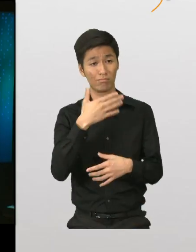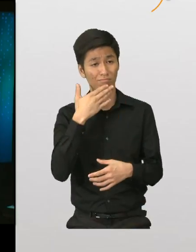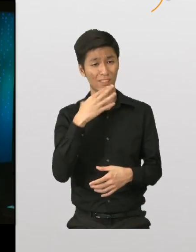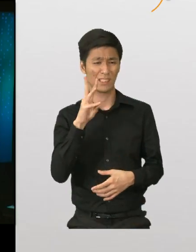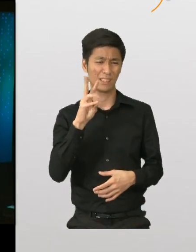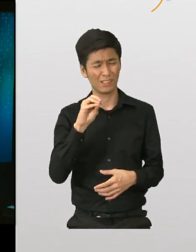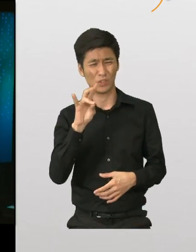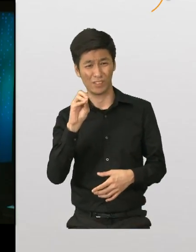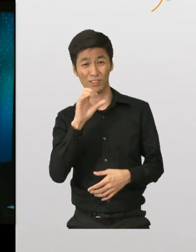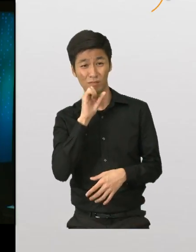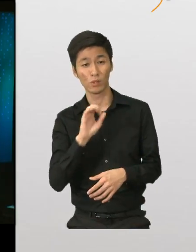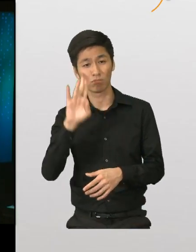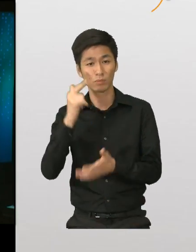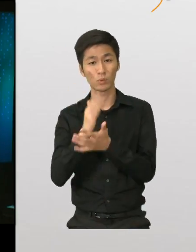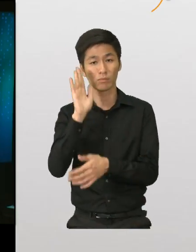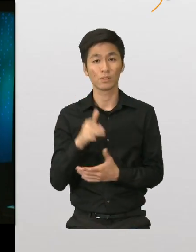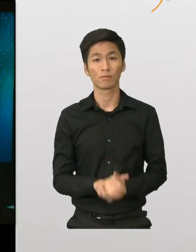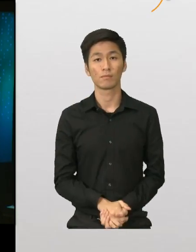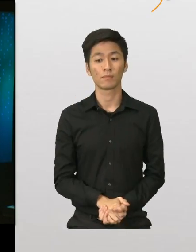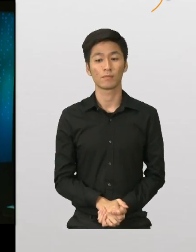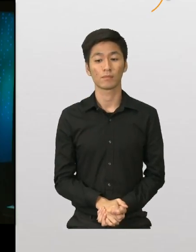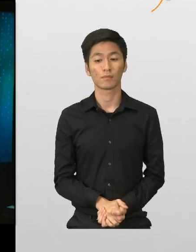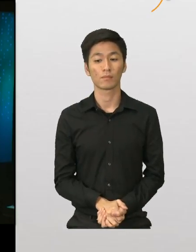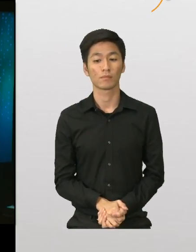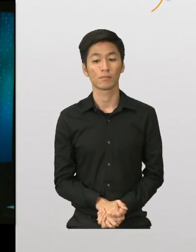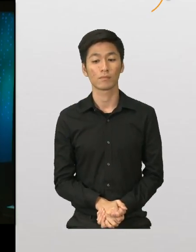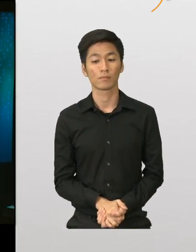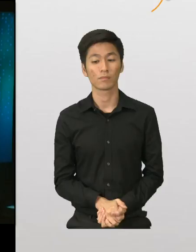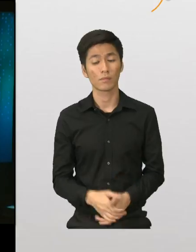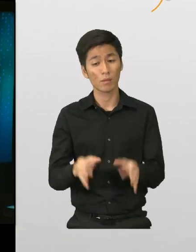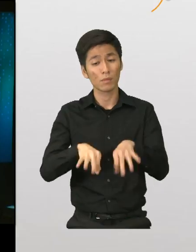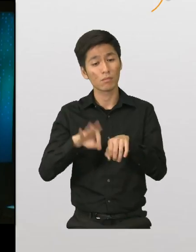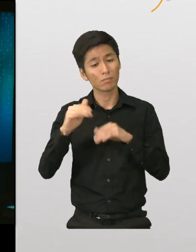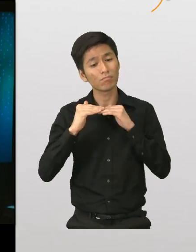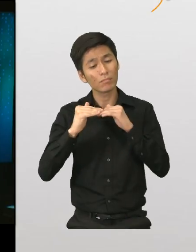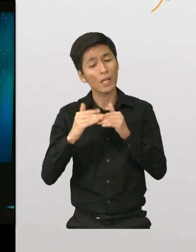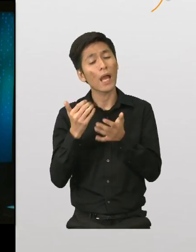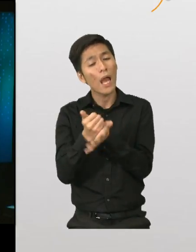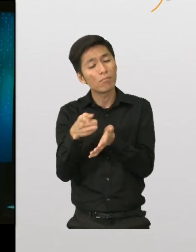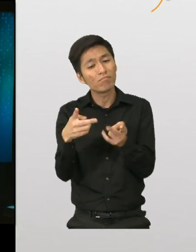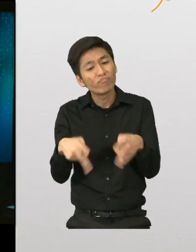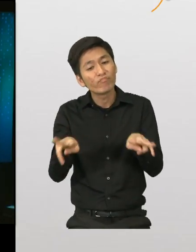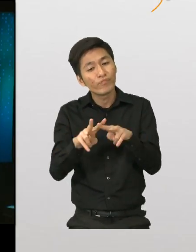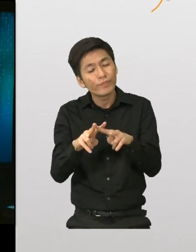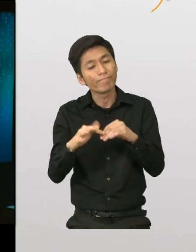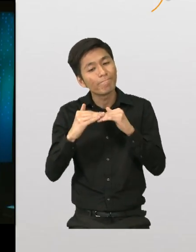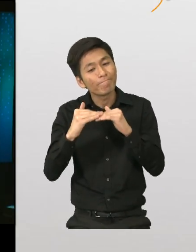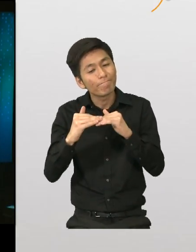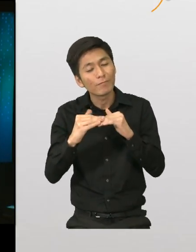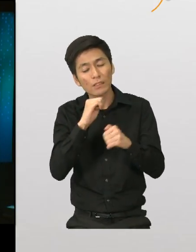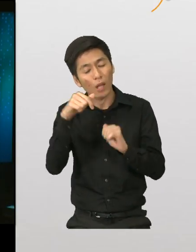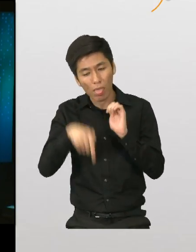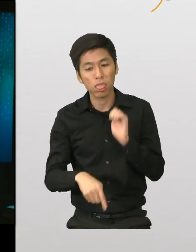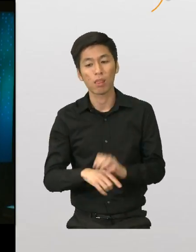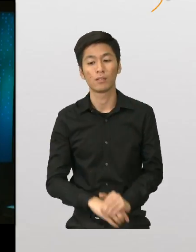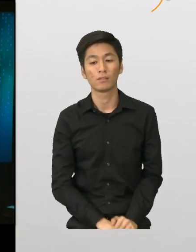HIP 2 will keep the flats safe and livable, and also help them to retain their value as their leases run down. And it should